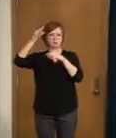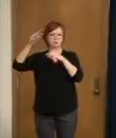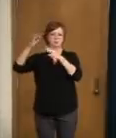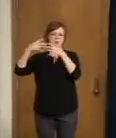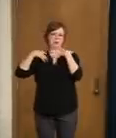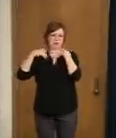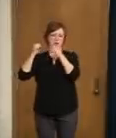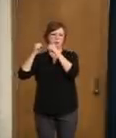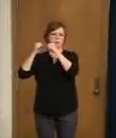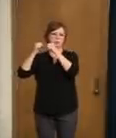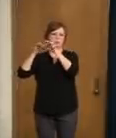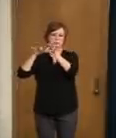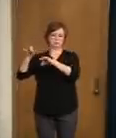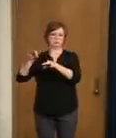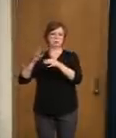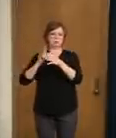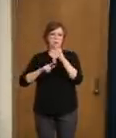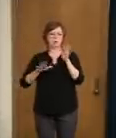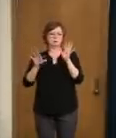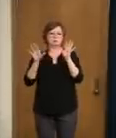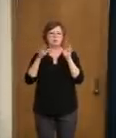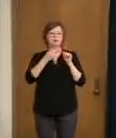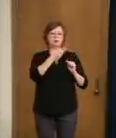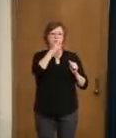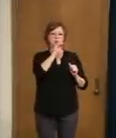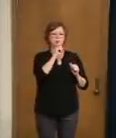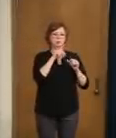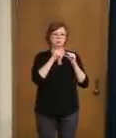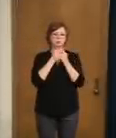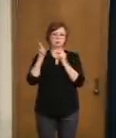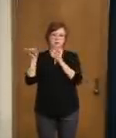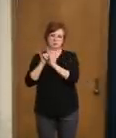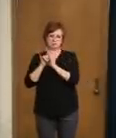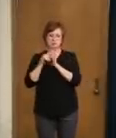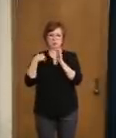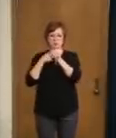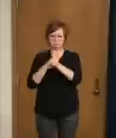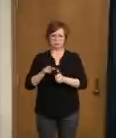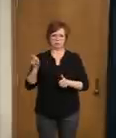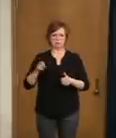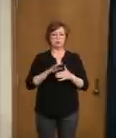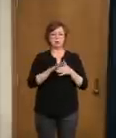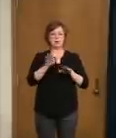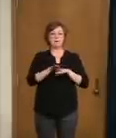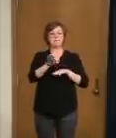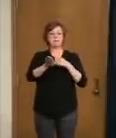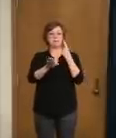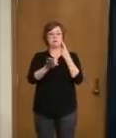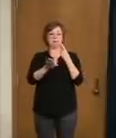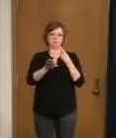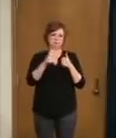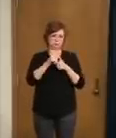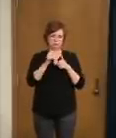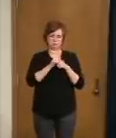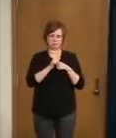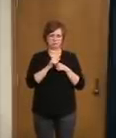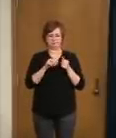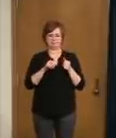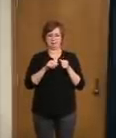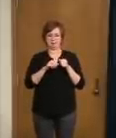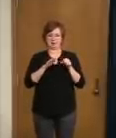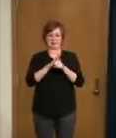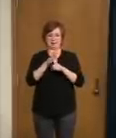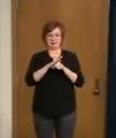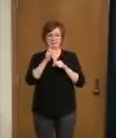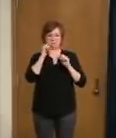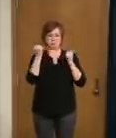as possible. Currently, the planned federal allocations for phase 1 will leave us approximately 50% short of fully immunizing our high